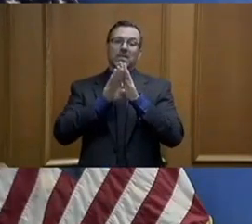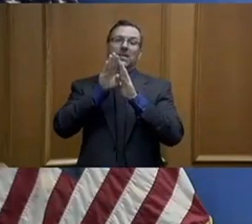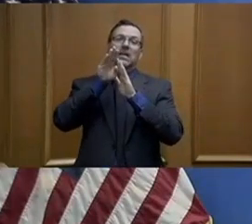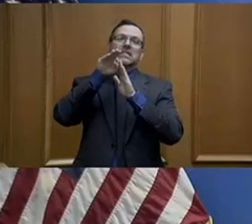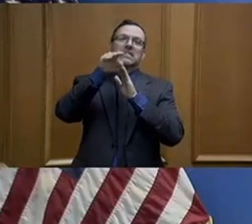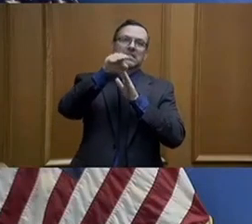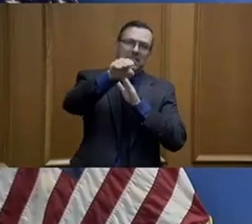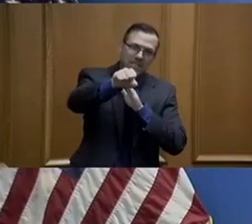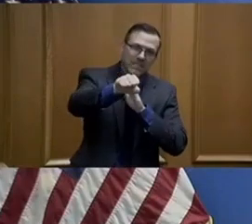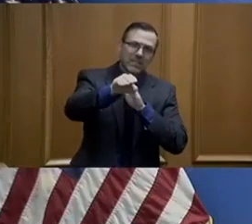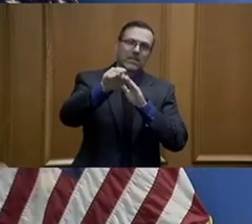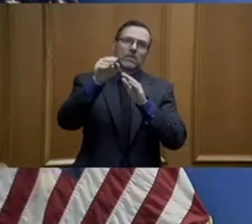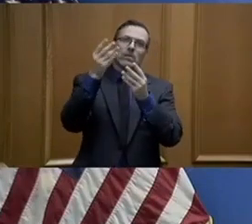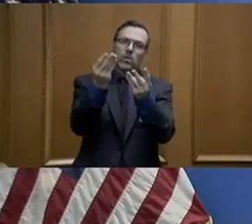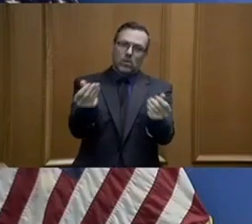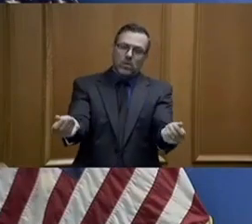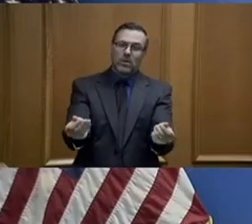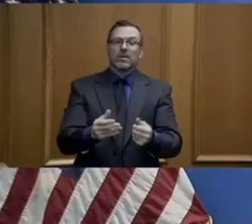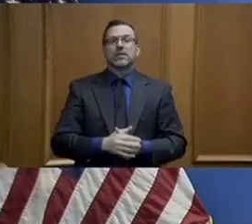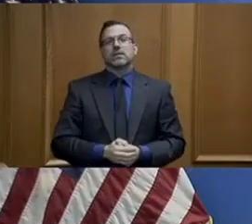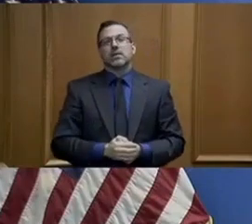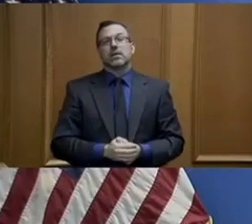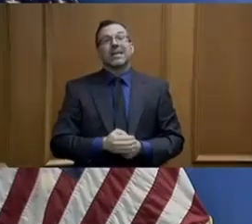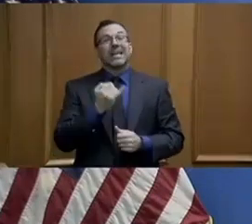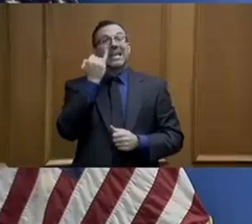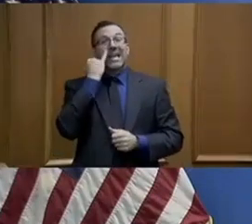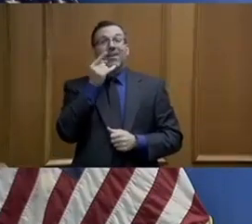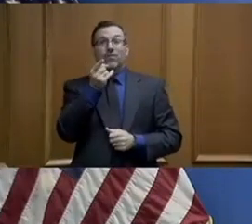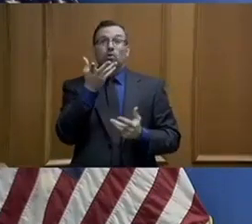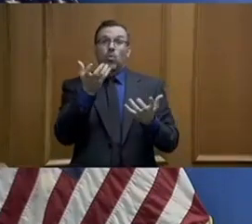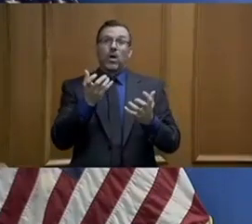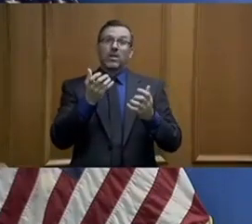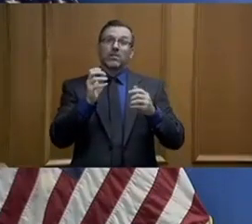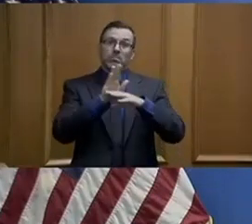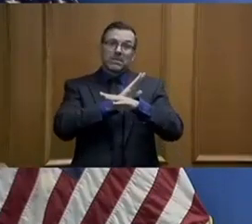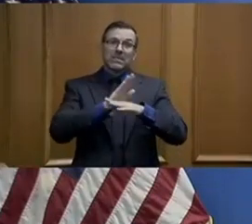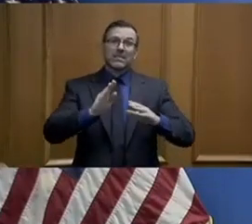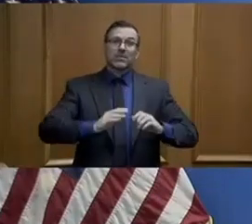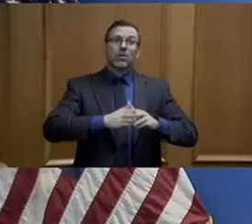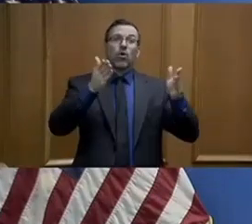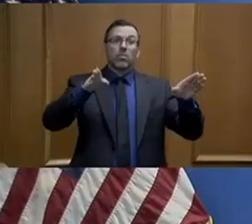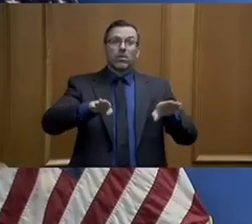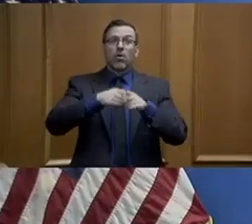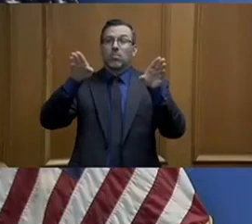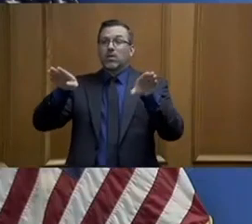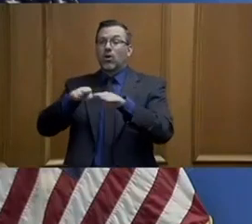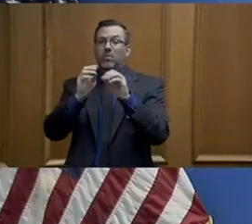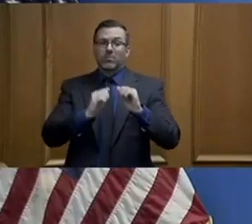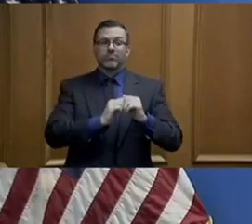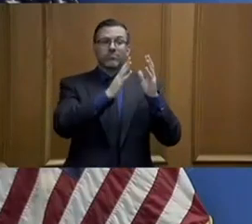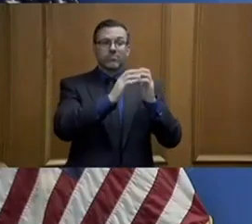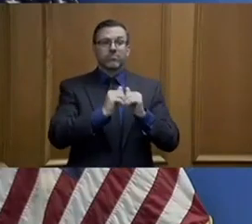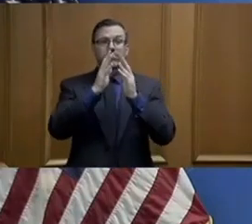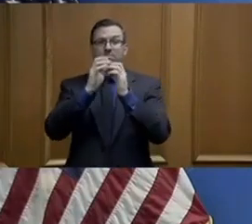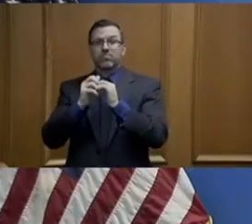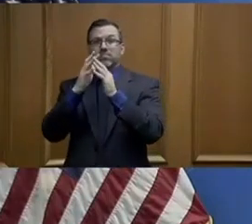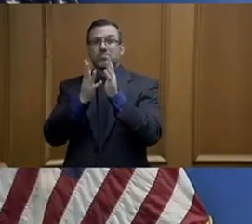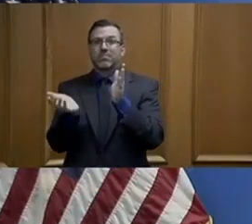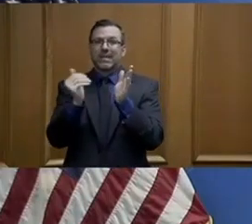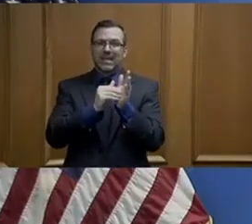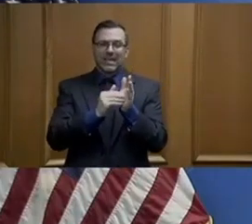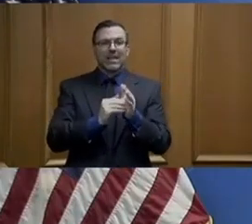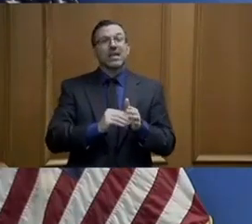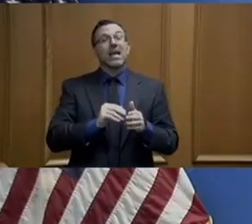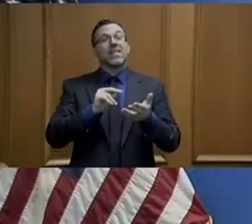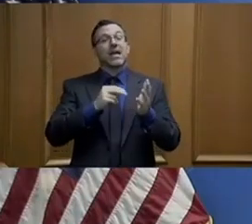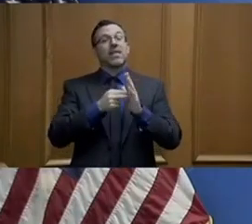Our ability to successfully relaunch our economy requires every Tennessean to step up and adopt new